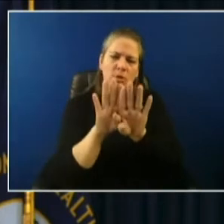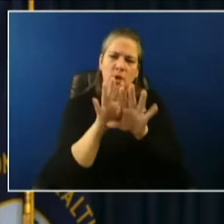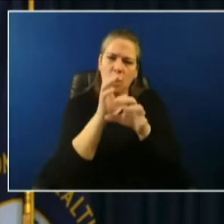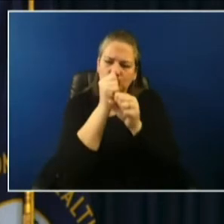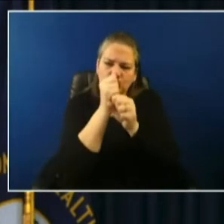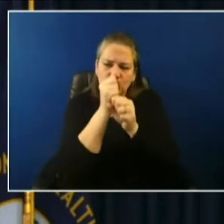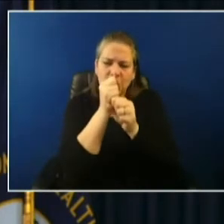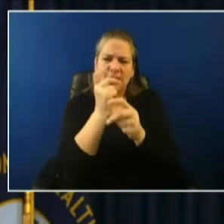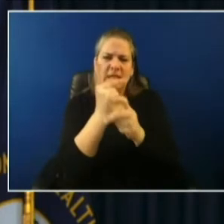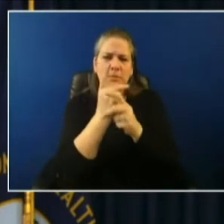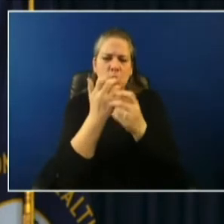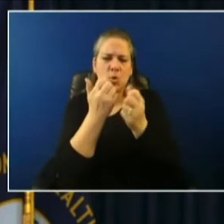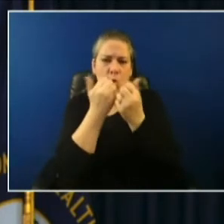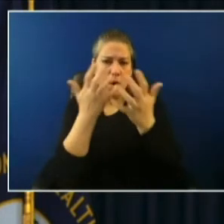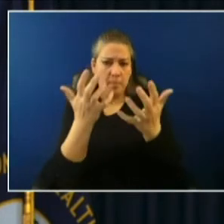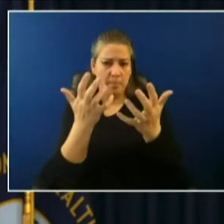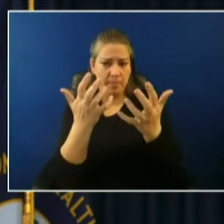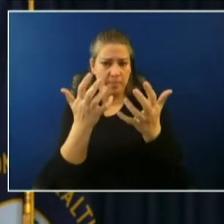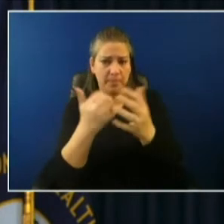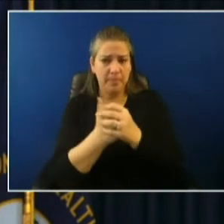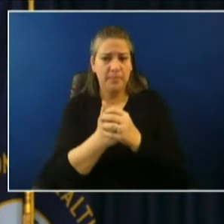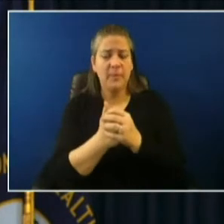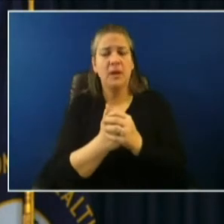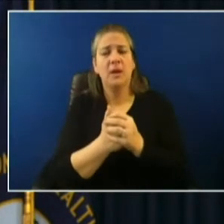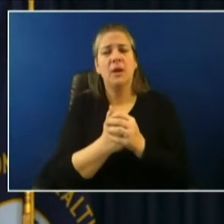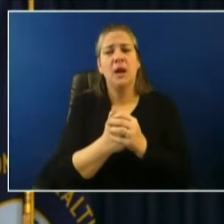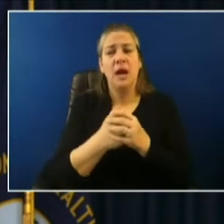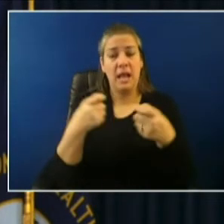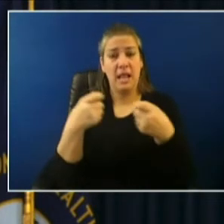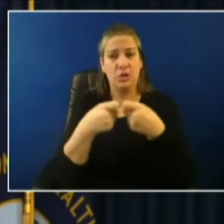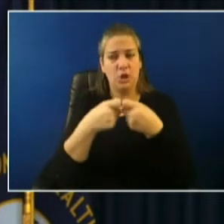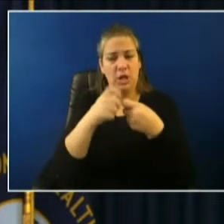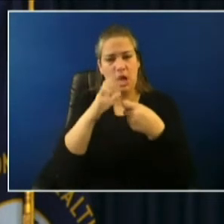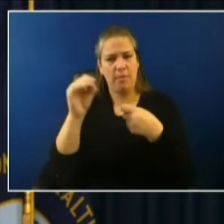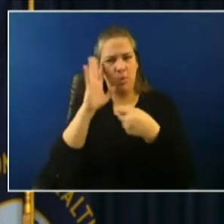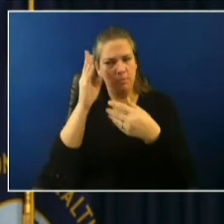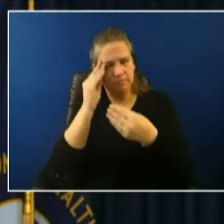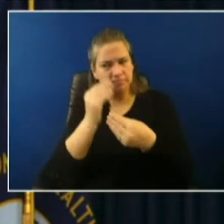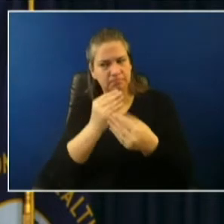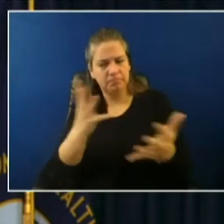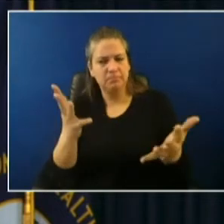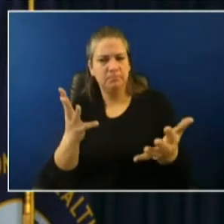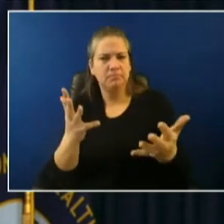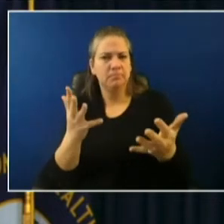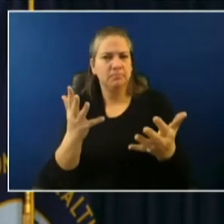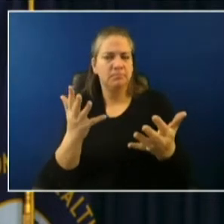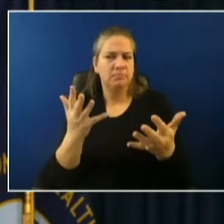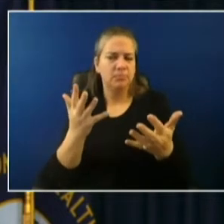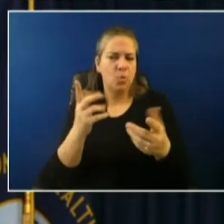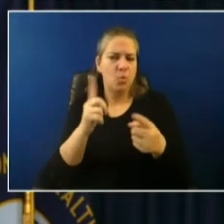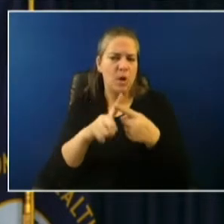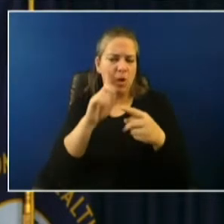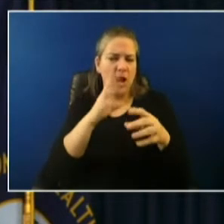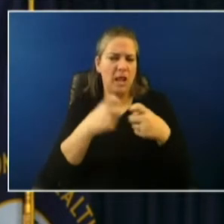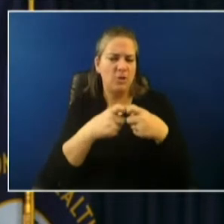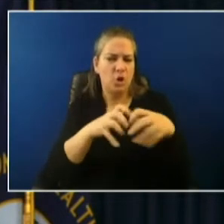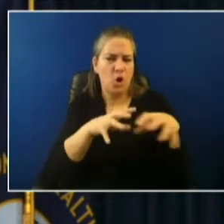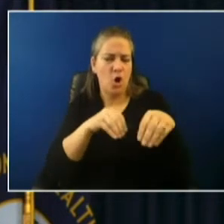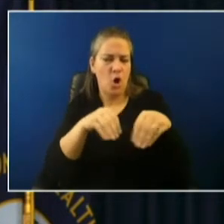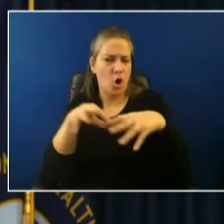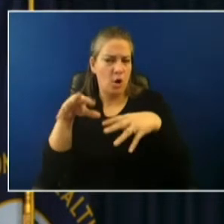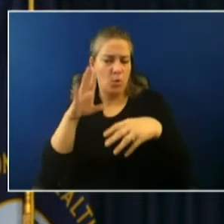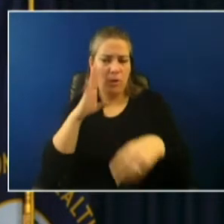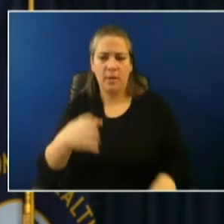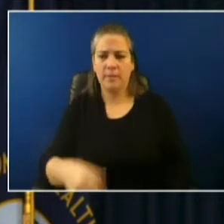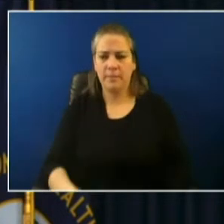to communicate in real time to people what they're looking at. Bodie. Governor, there's been pictures all over social